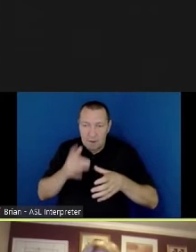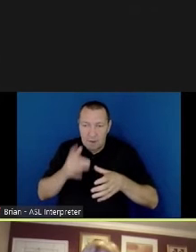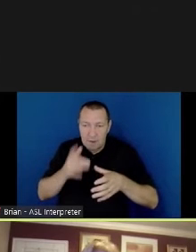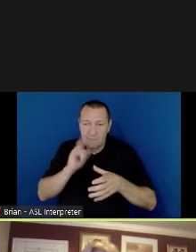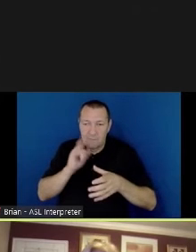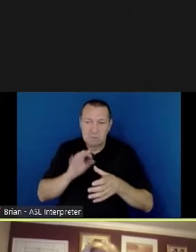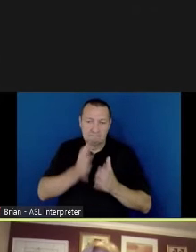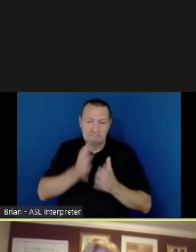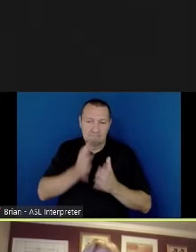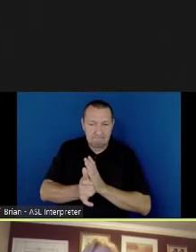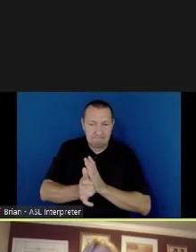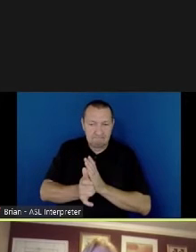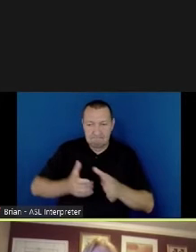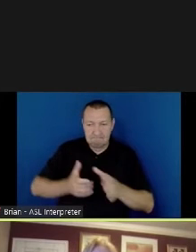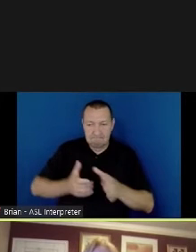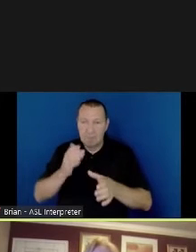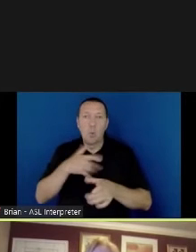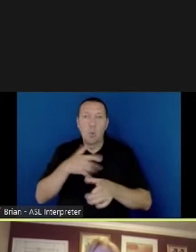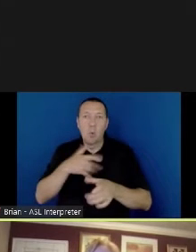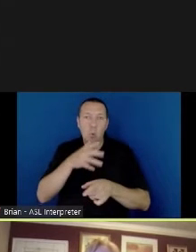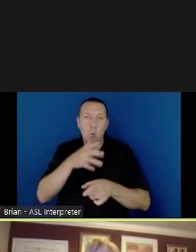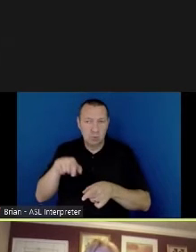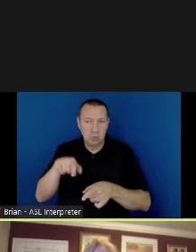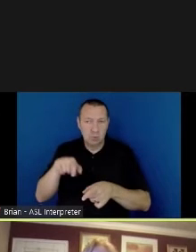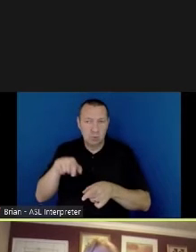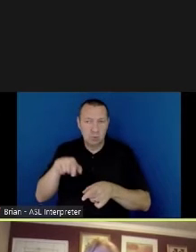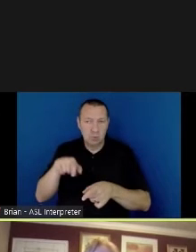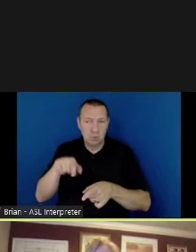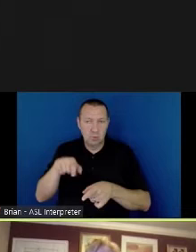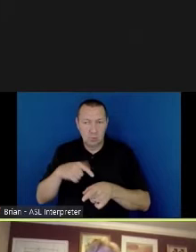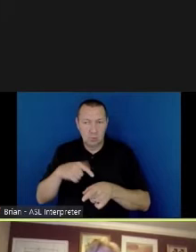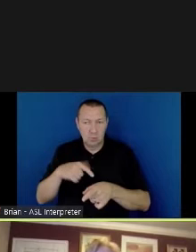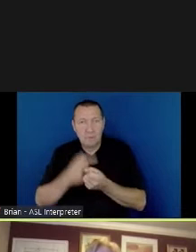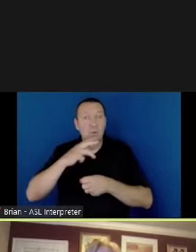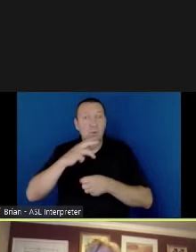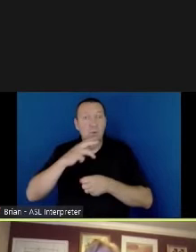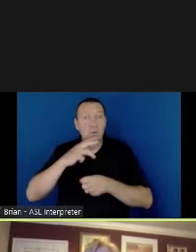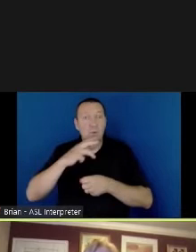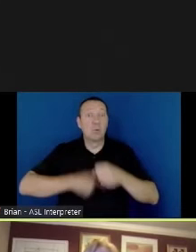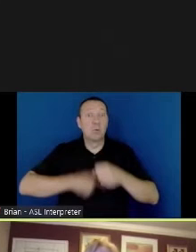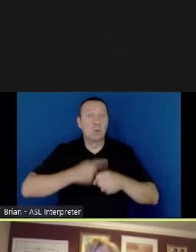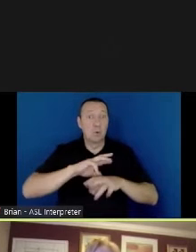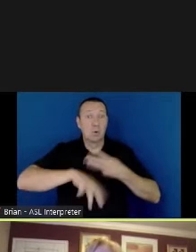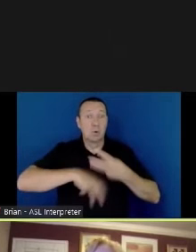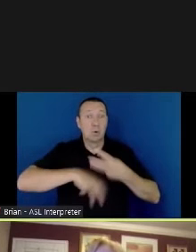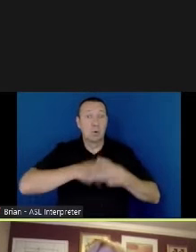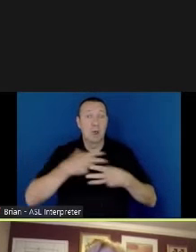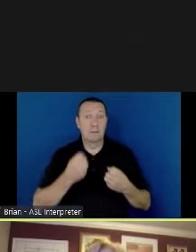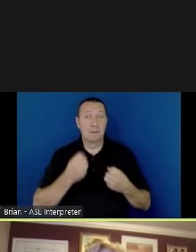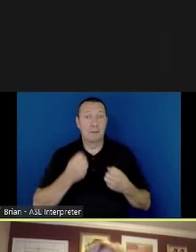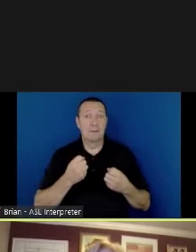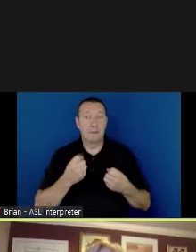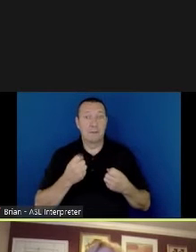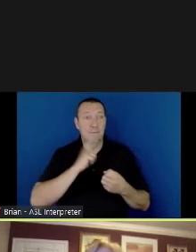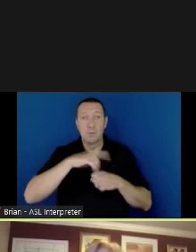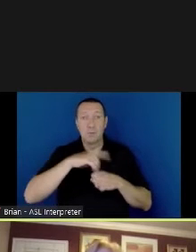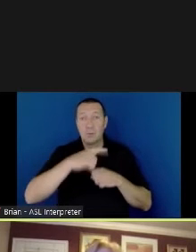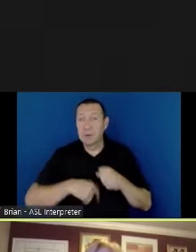truly inspired women who are committed to advancing global health for women and girls around the world. So it is now my